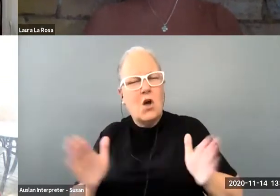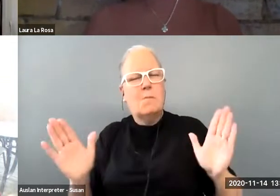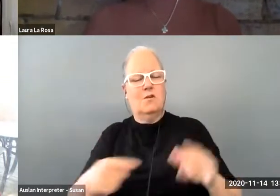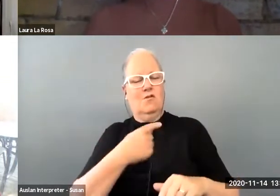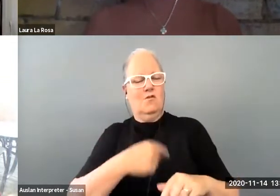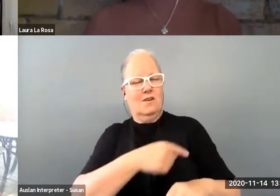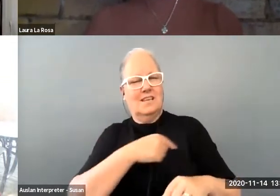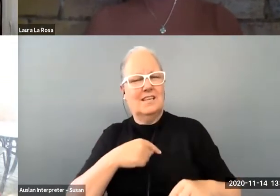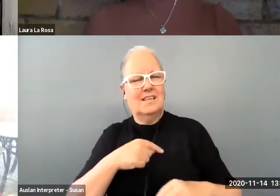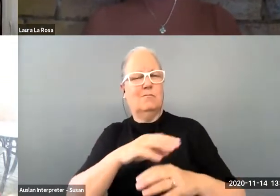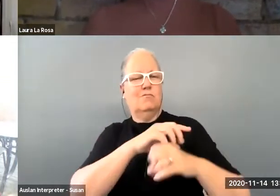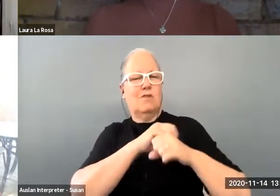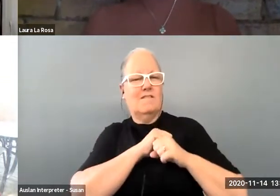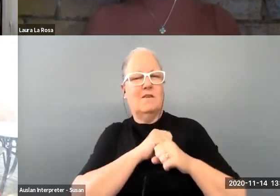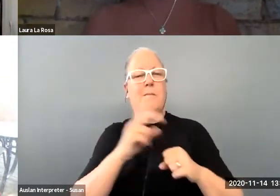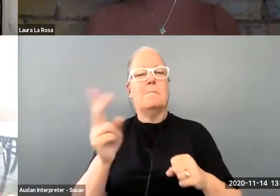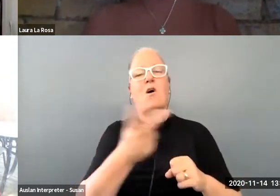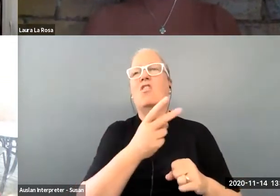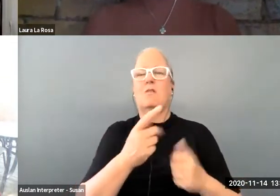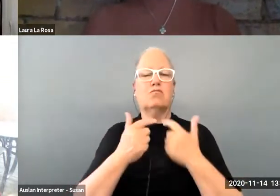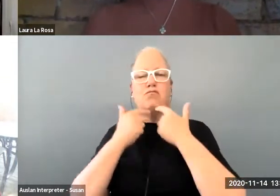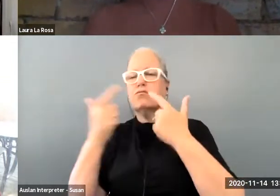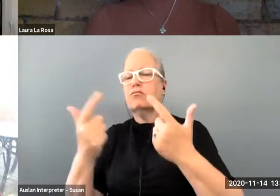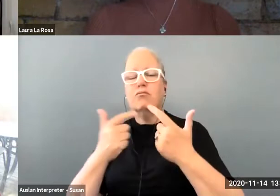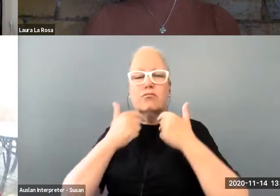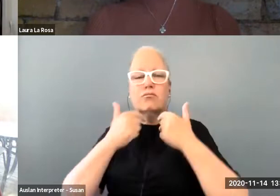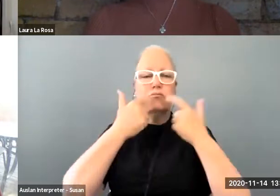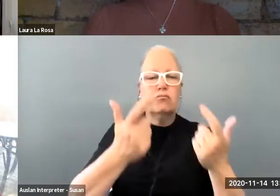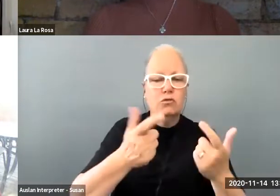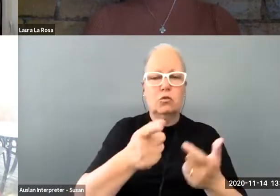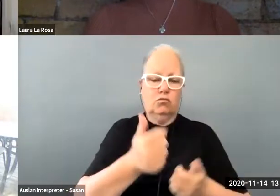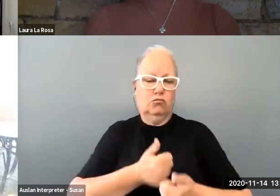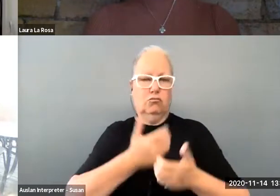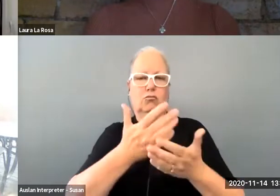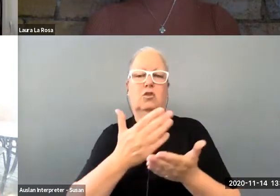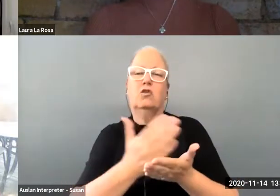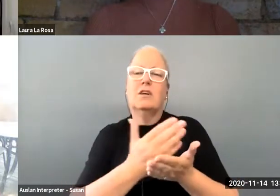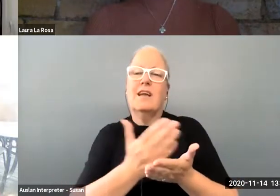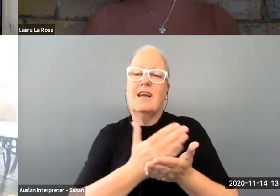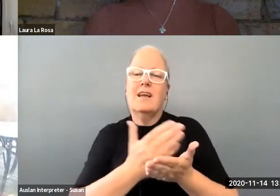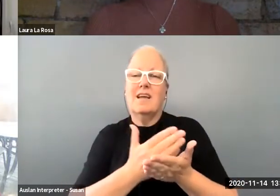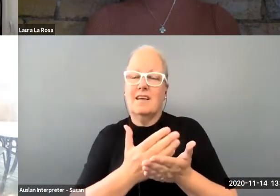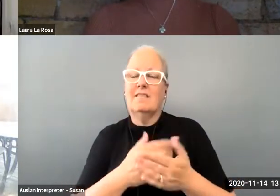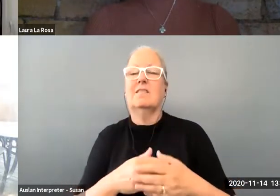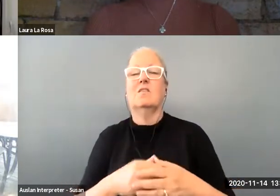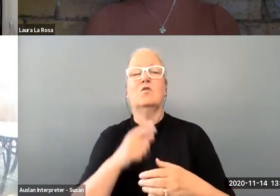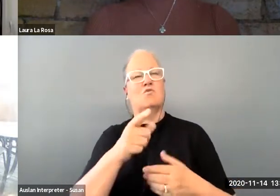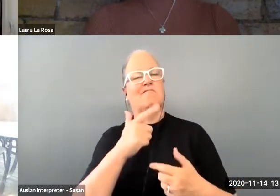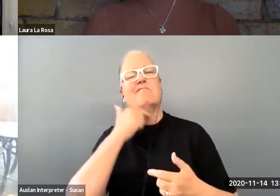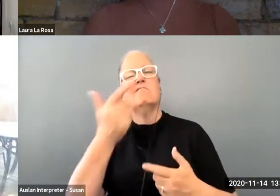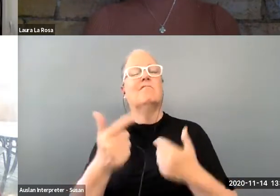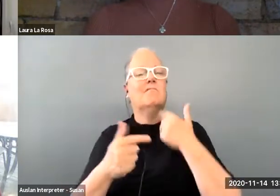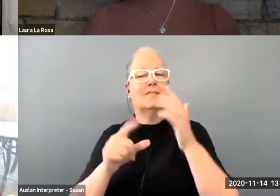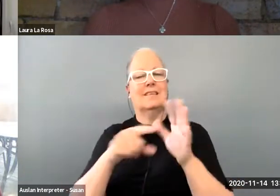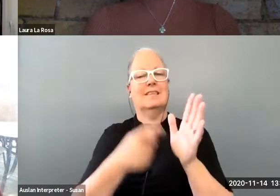courage. You are daring in the way you openly share in order to shed light, and you are daring in the way you